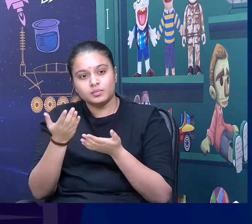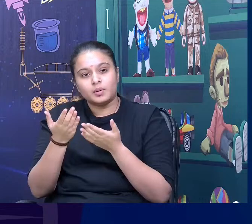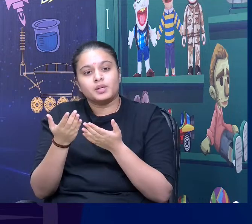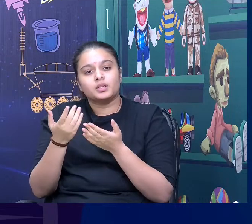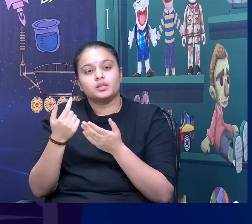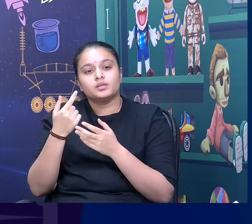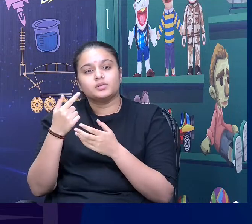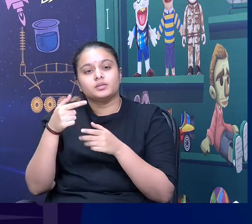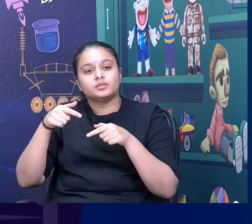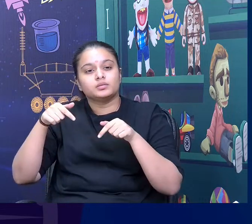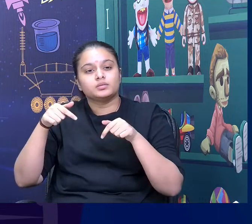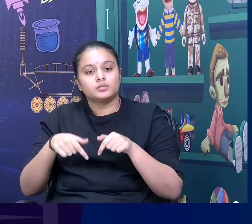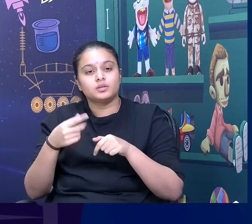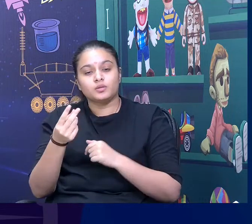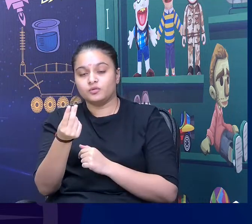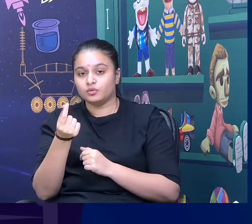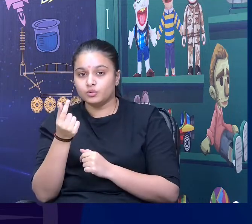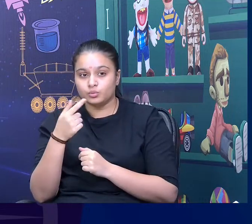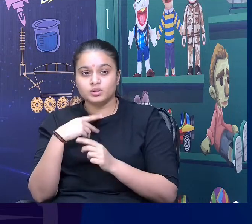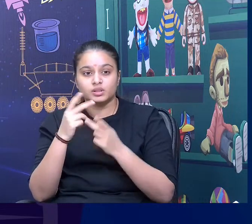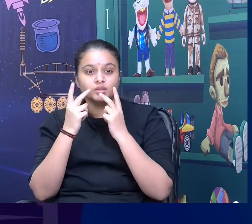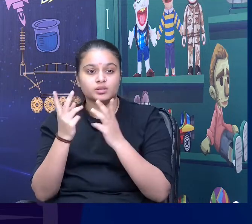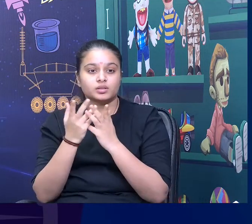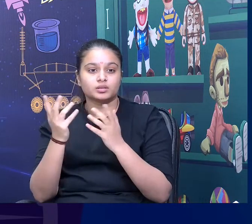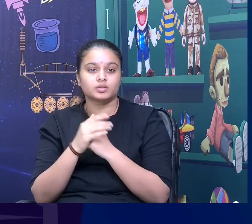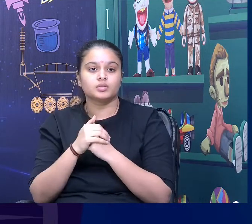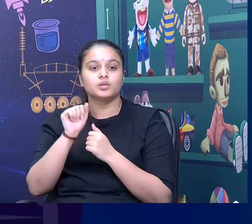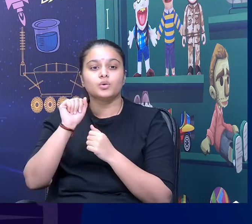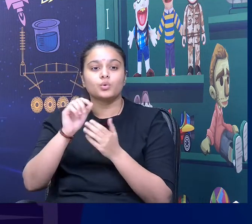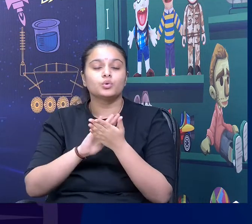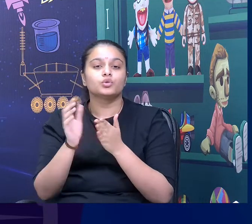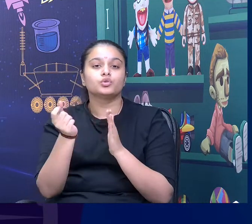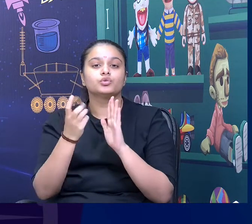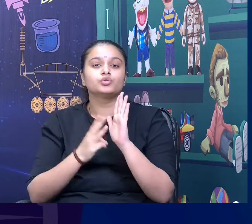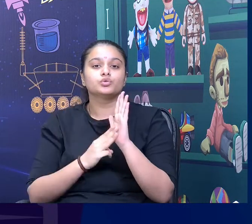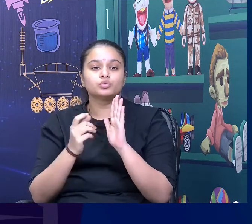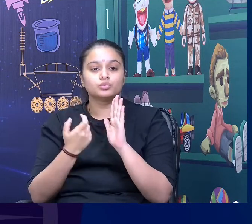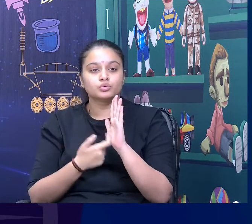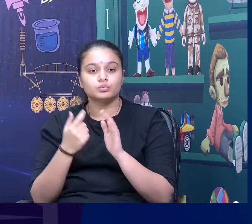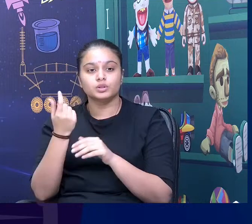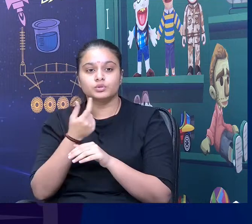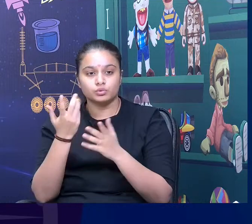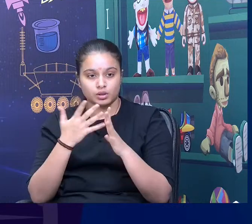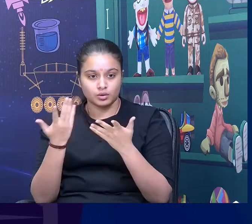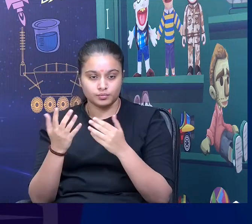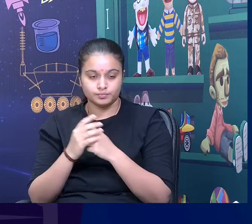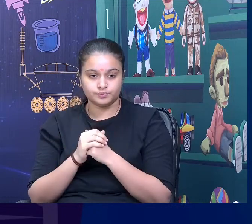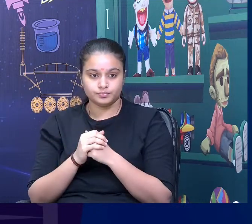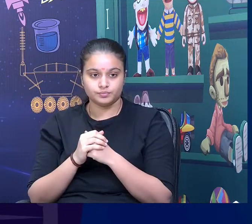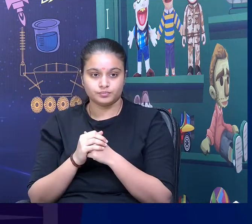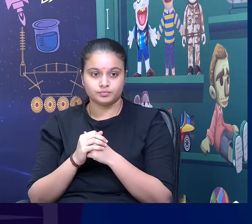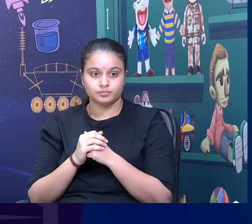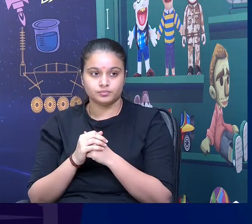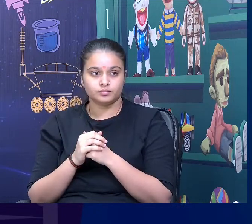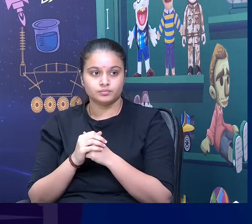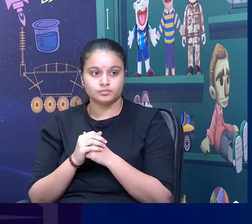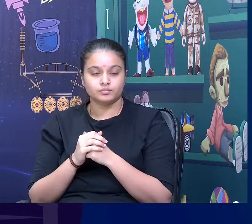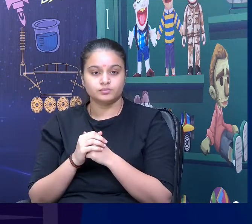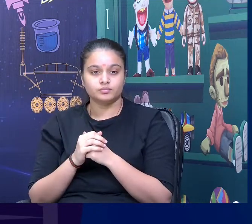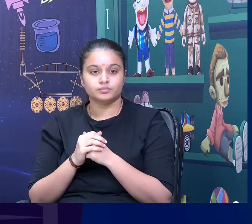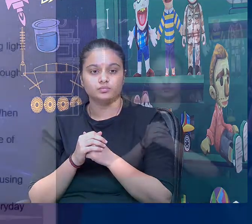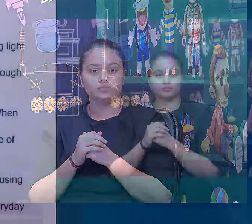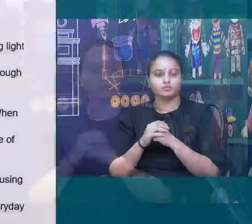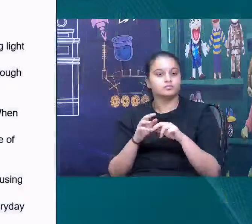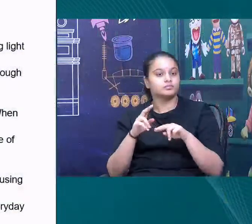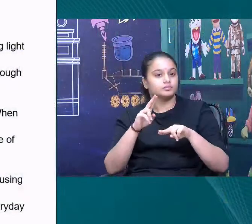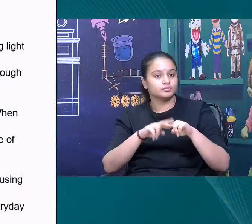now let's quickly take a look at how they have used humor in this chapter. So Kanga actually uses